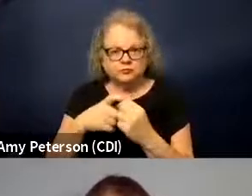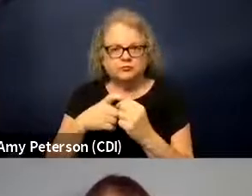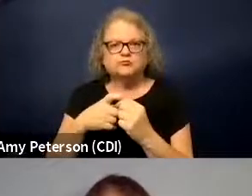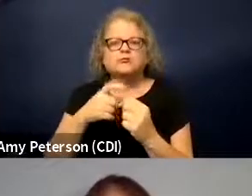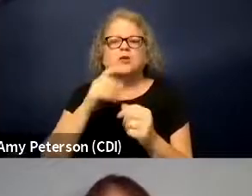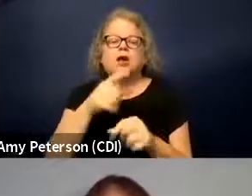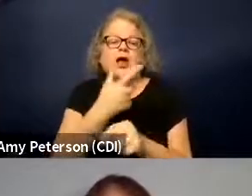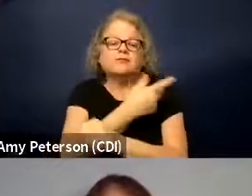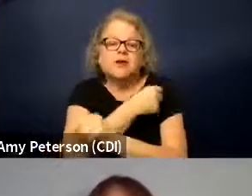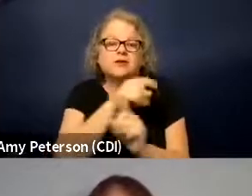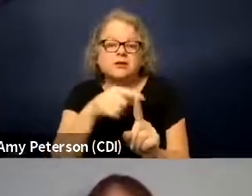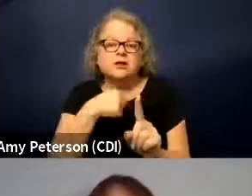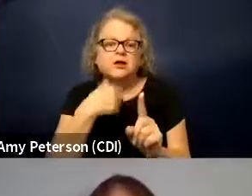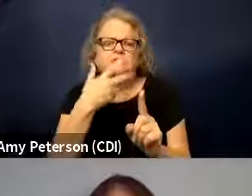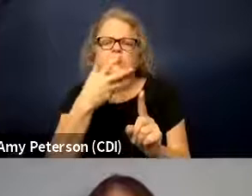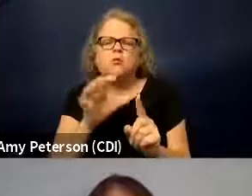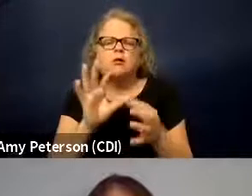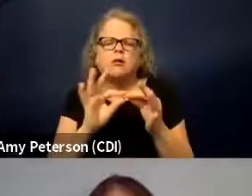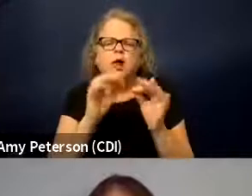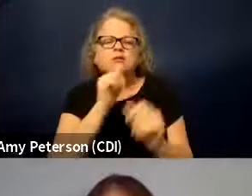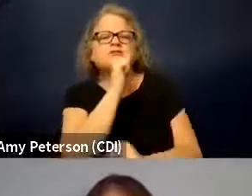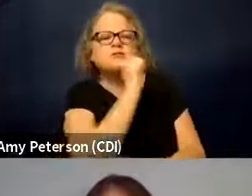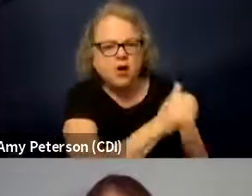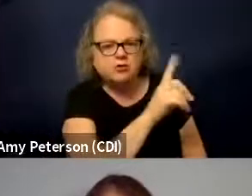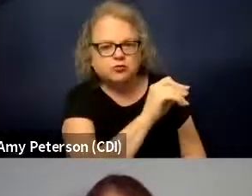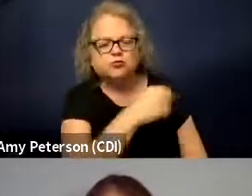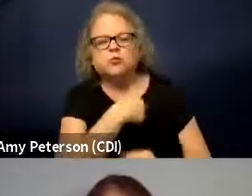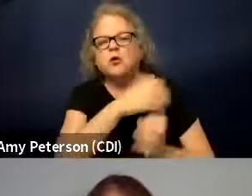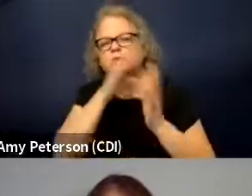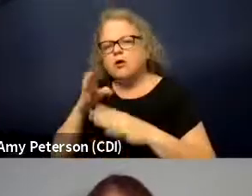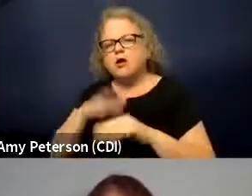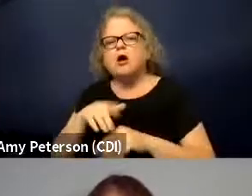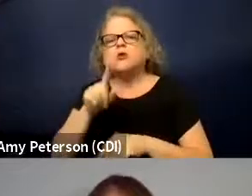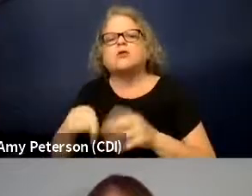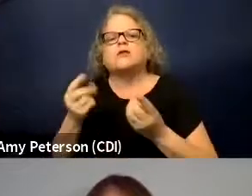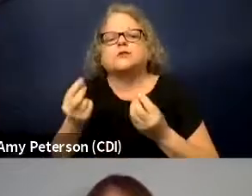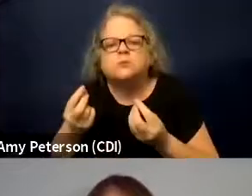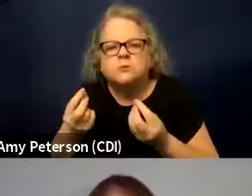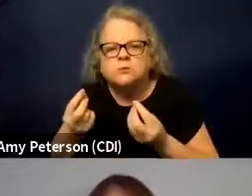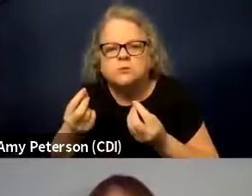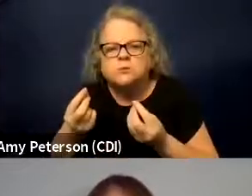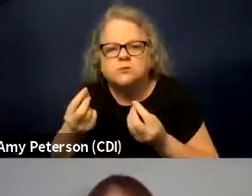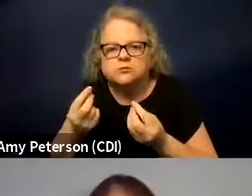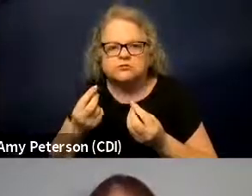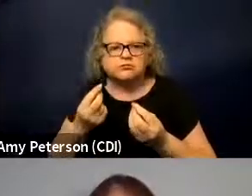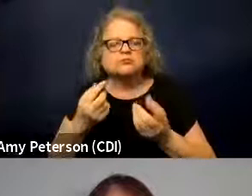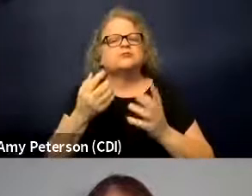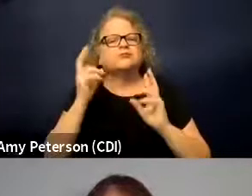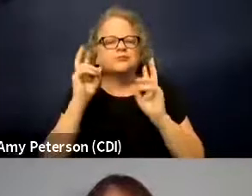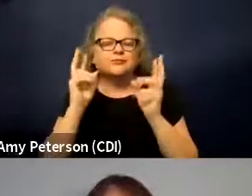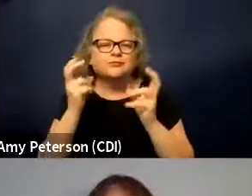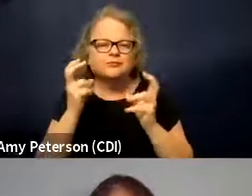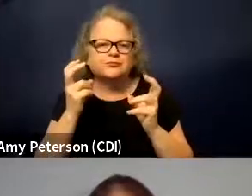vaccine that it's like they now have a magic shield all around them so that the virus doesn't get into